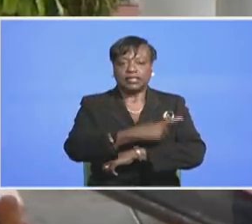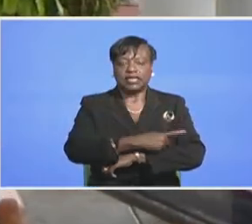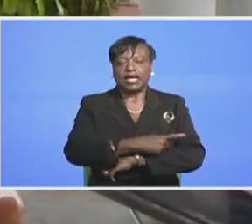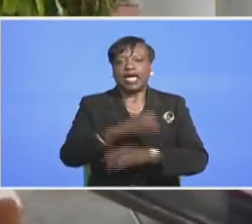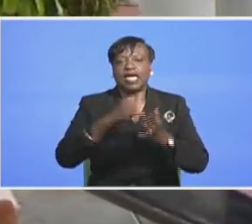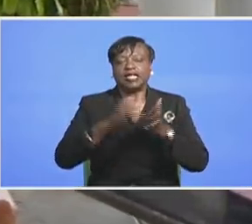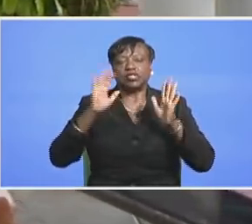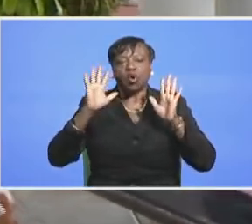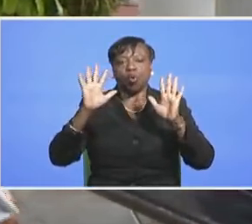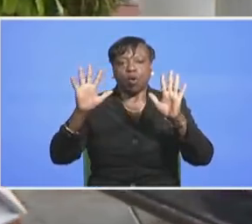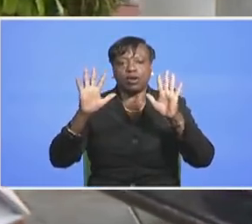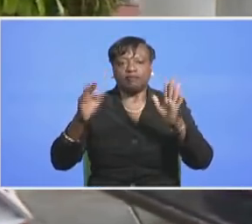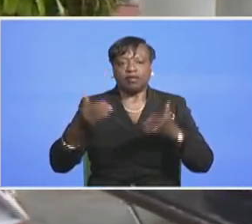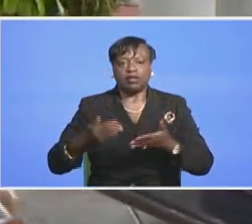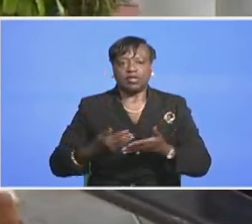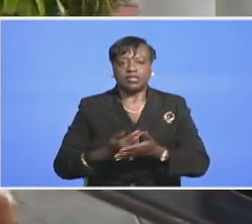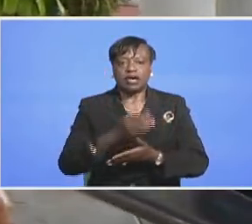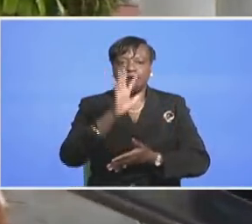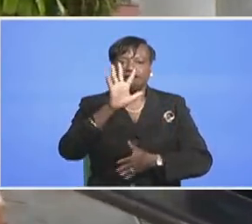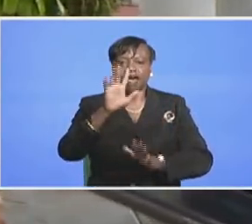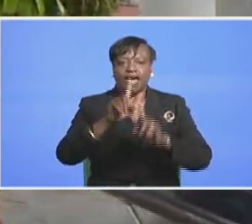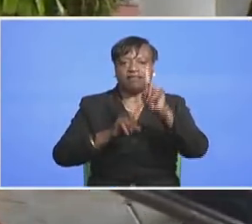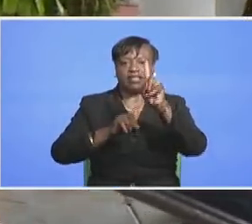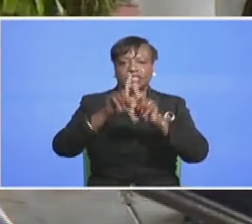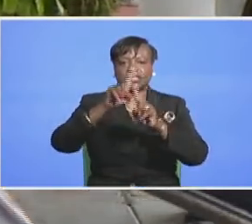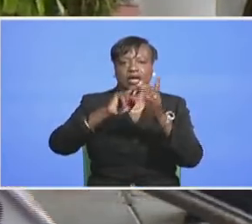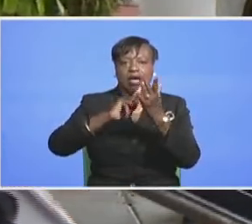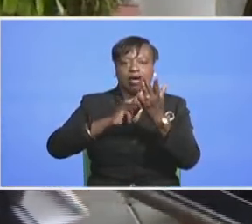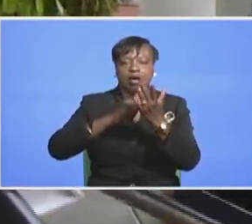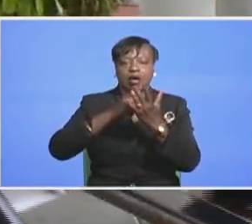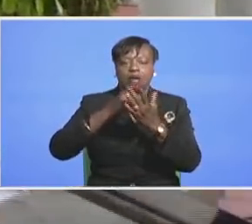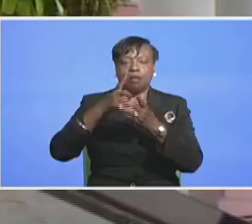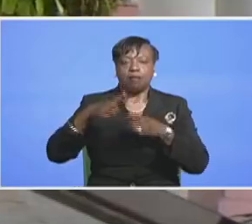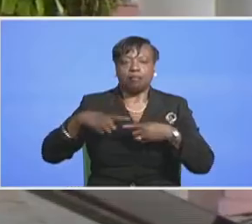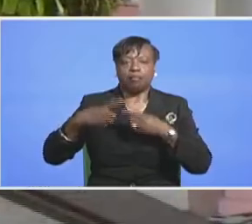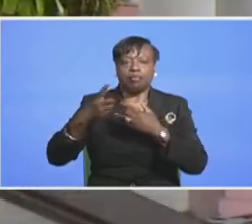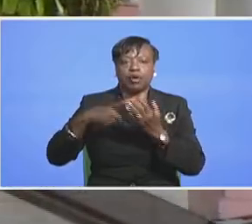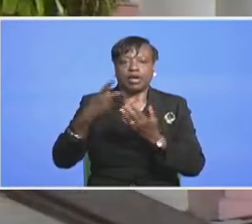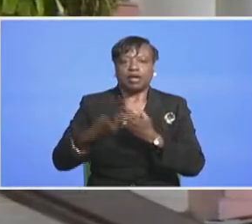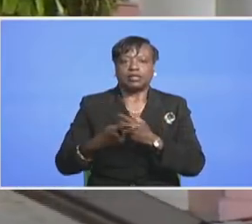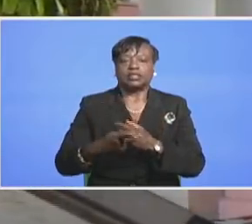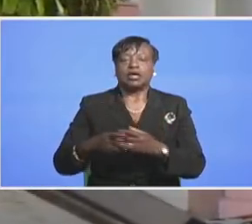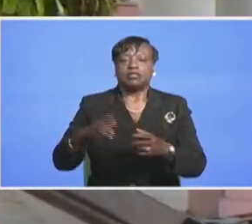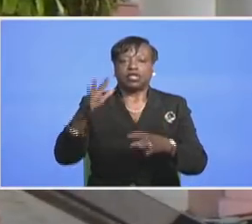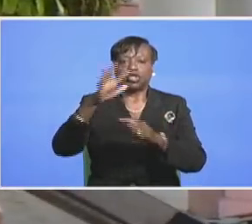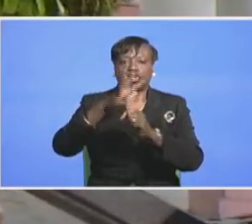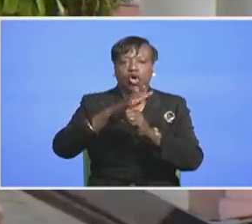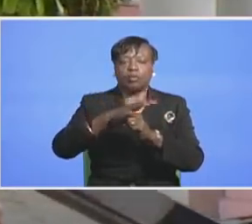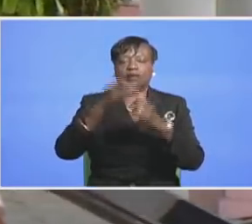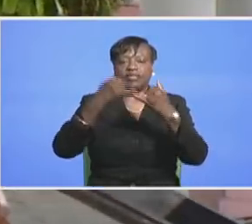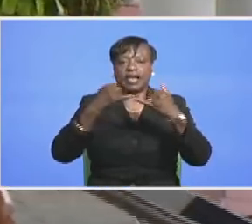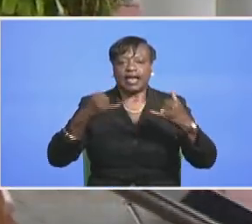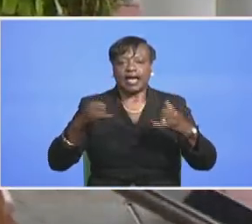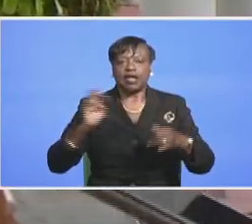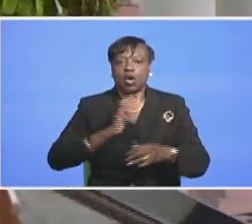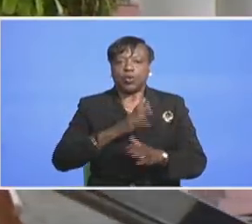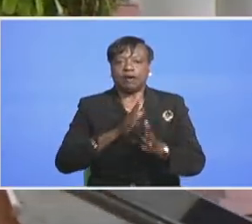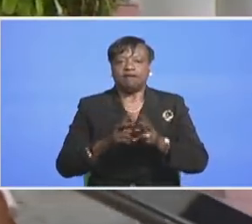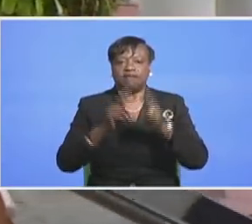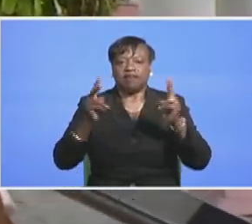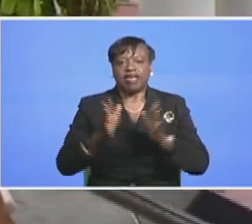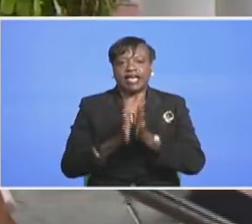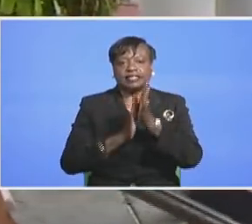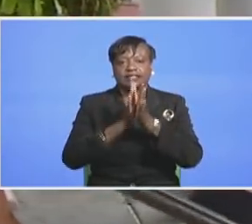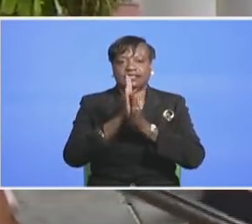it's wonderful news. It's a 5-star product. The top of the line, and so we're very excited today that finally